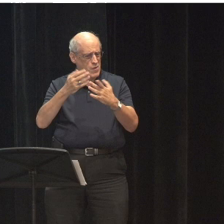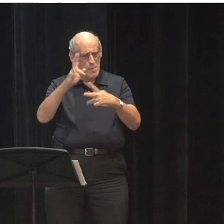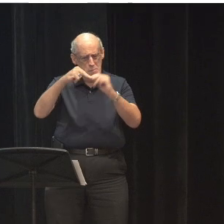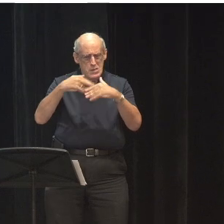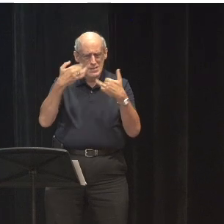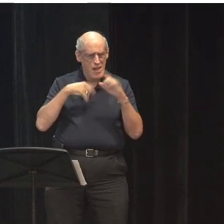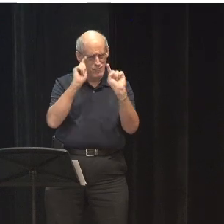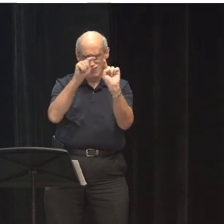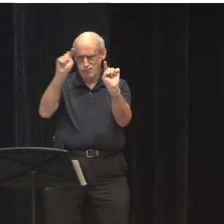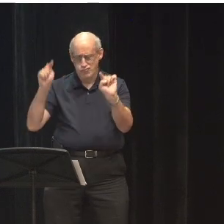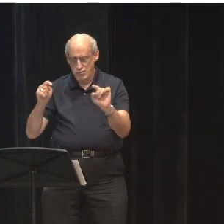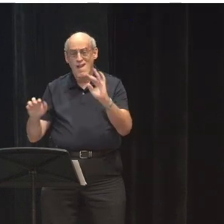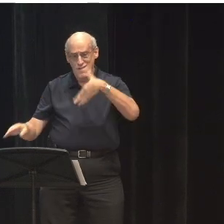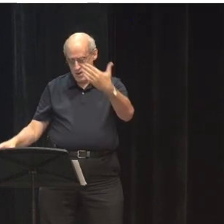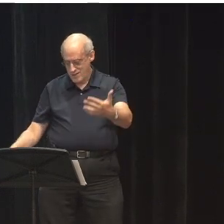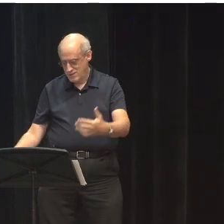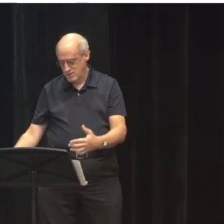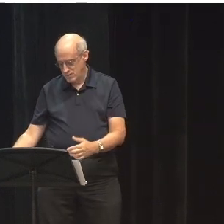Manhattan. Next slide, please.